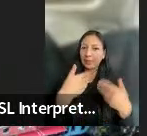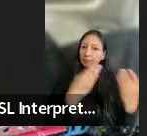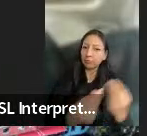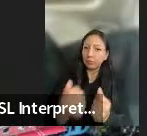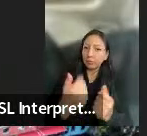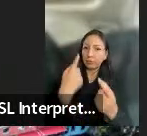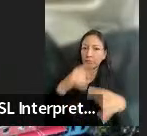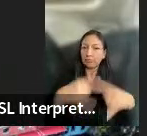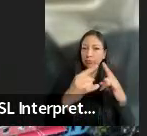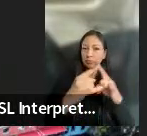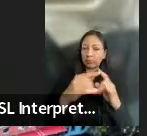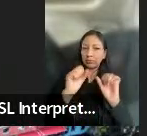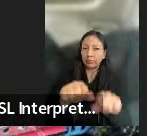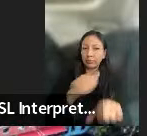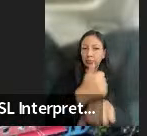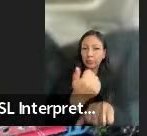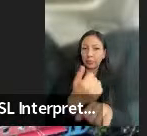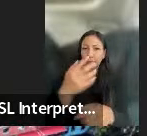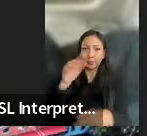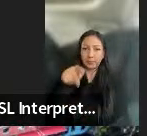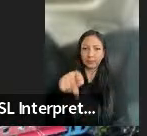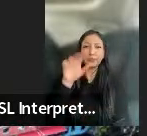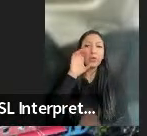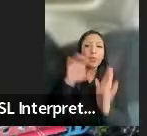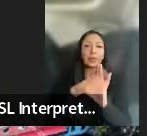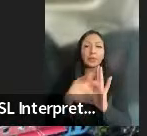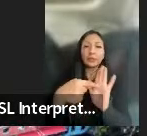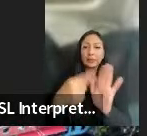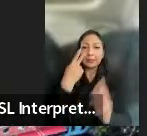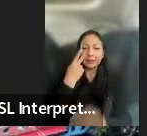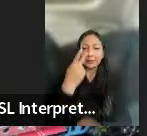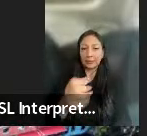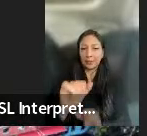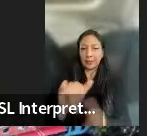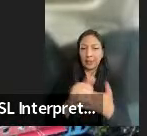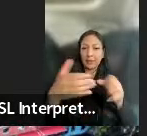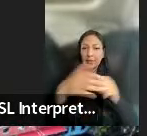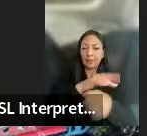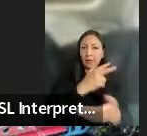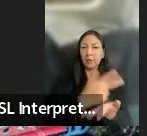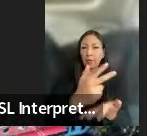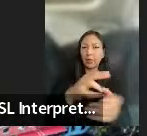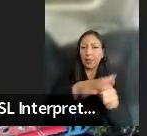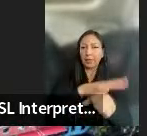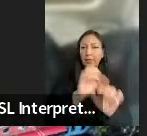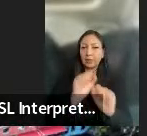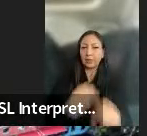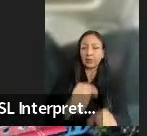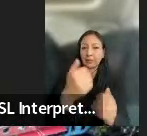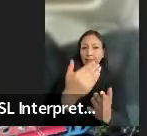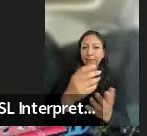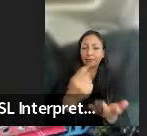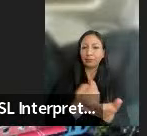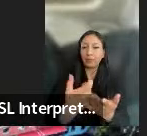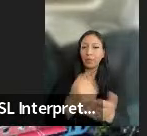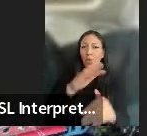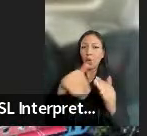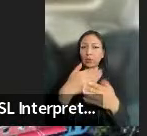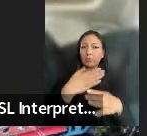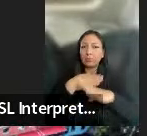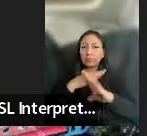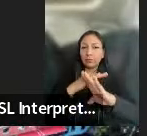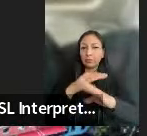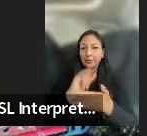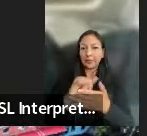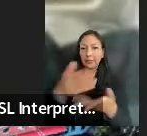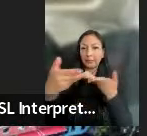and canopies, such as the ones pictured at right, to cover parking areas by rectifying the lists of permitted obstructions to ensure that